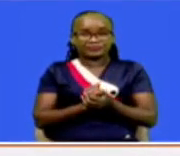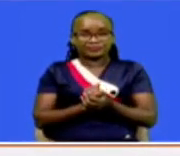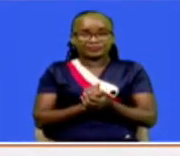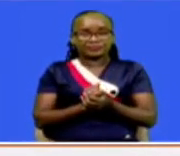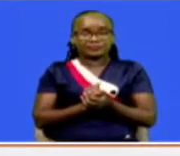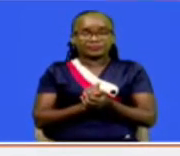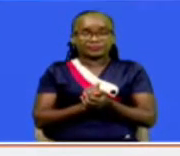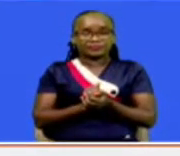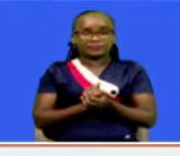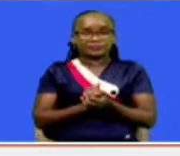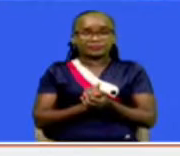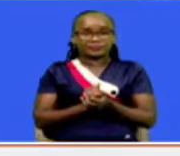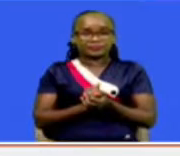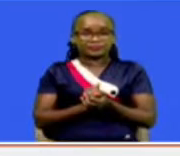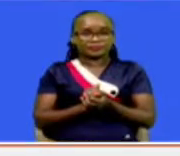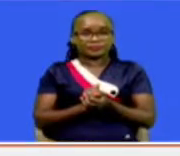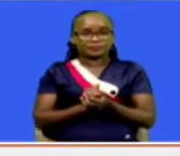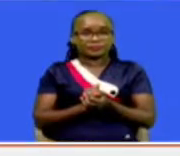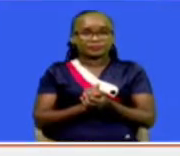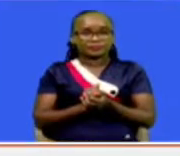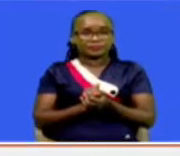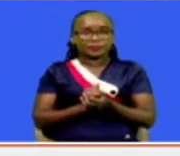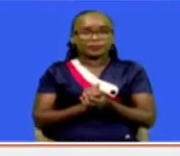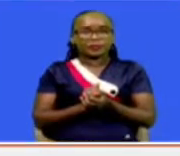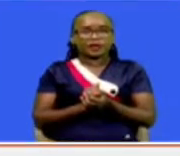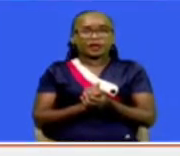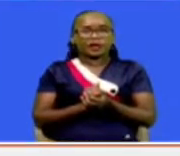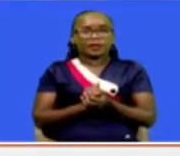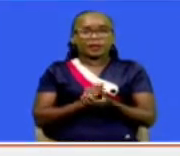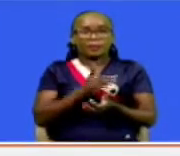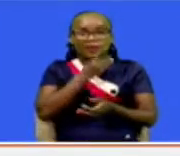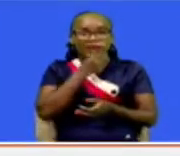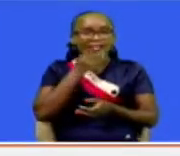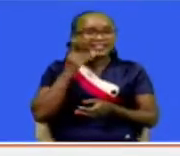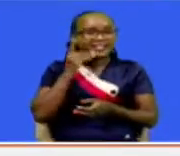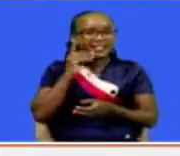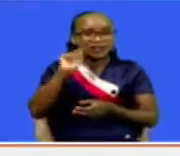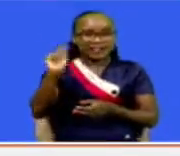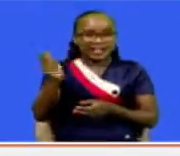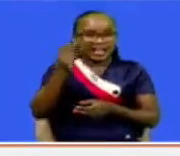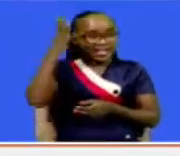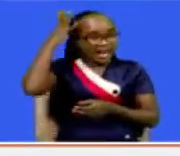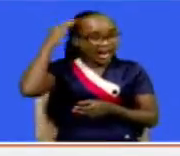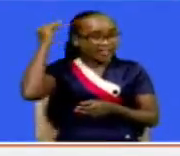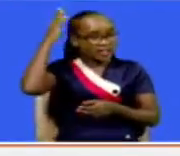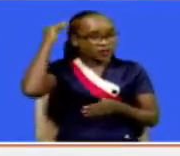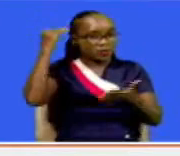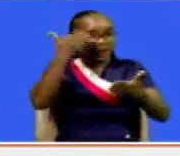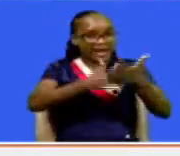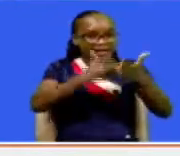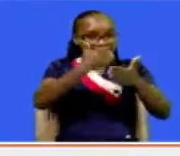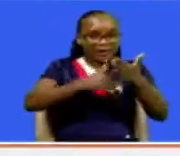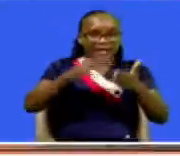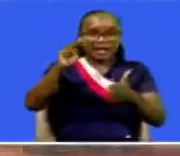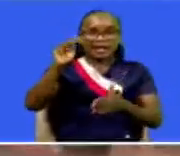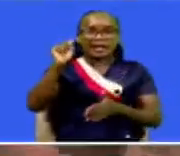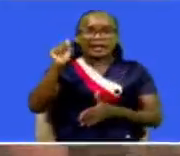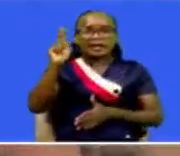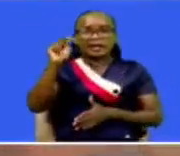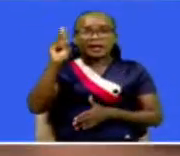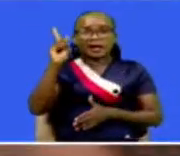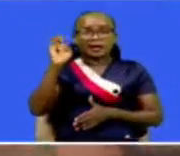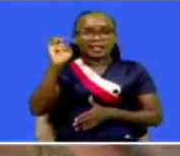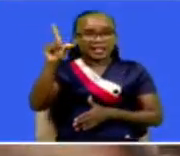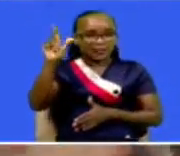peek. In this dusty and windy desert full of shrubs along the Kenya-Somali border in Mandera County, you can travel